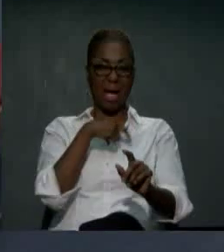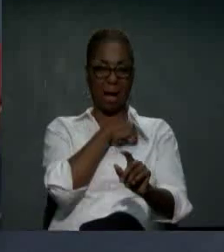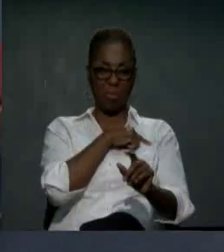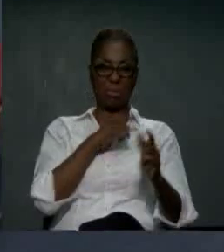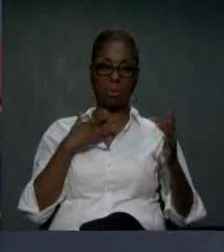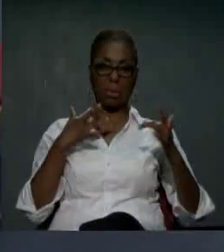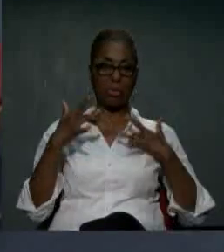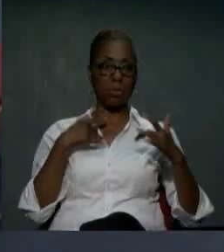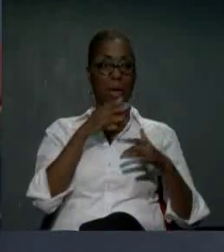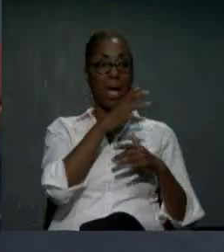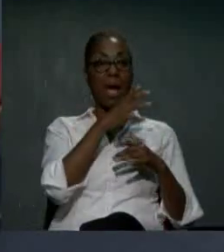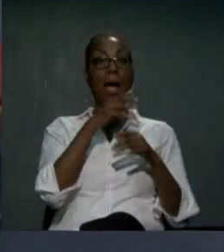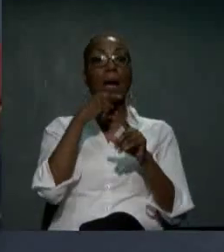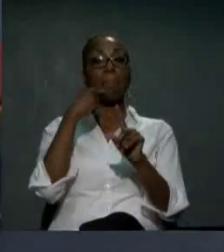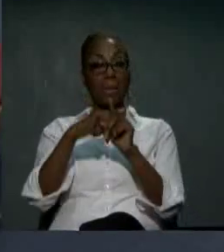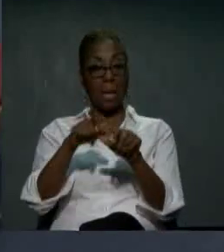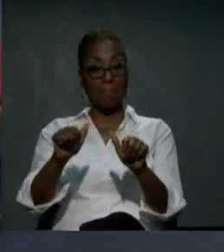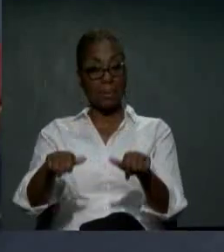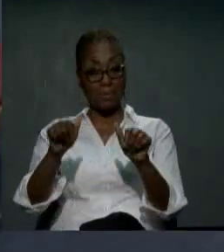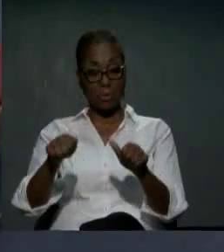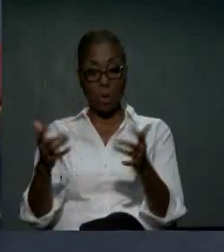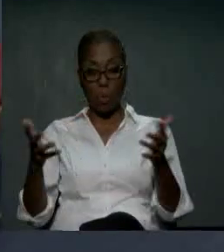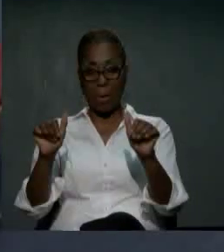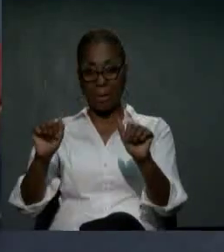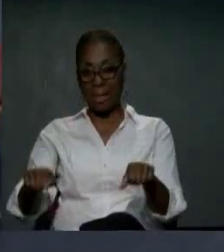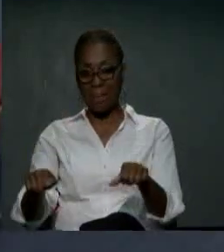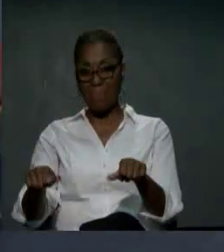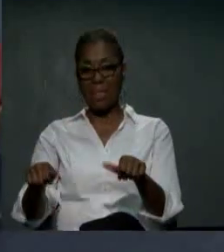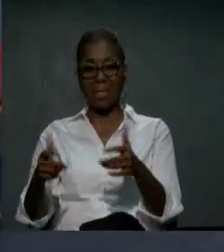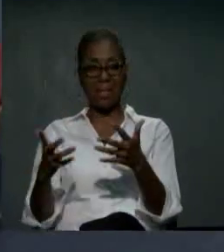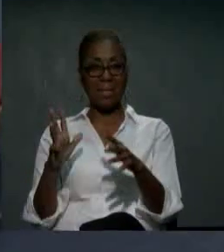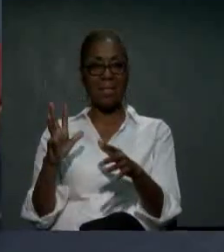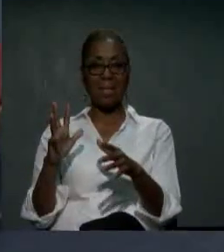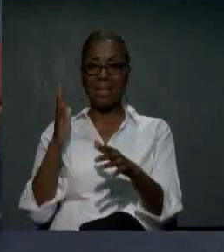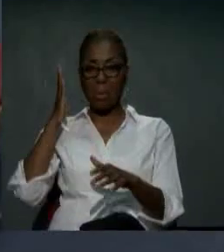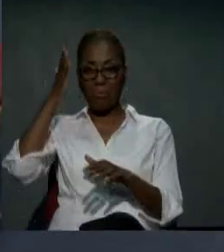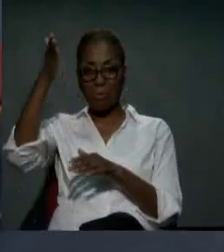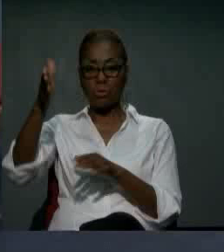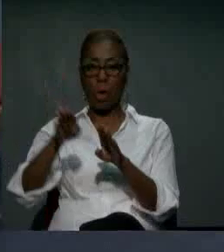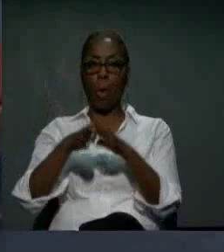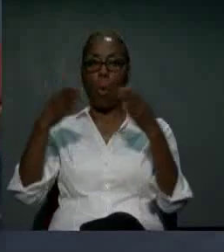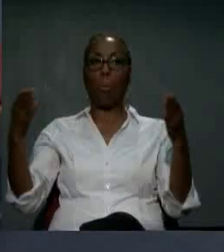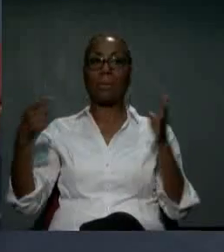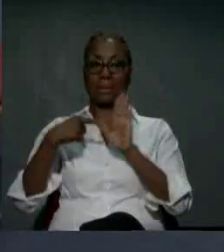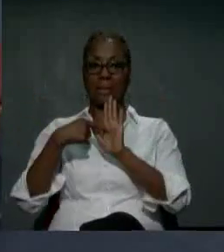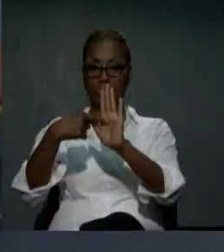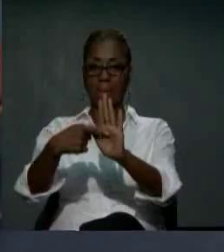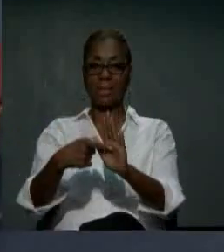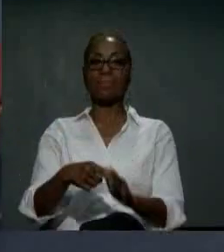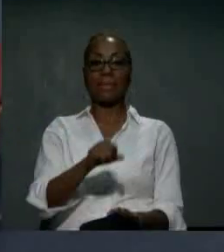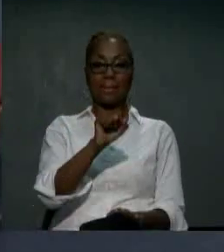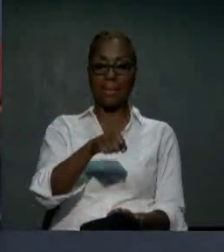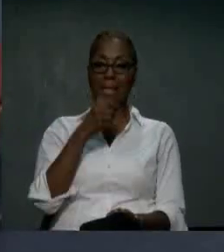And the potential of what could possibly be a part of the future open display. Yeah. Thank